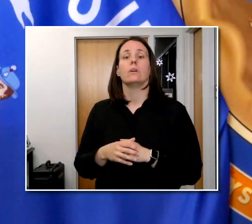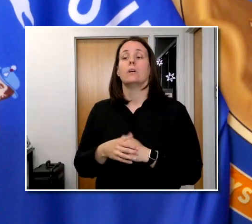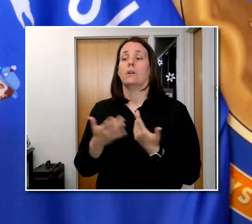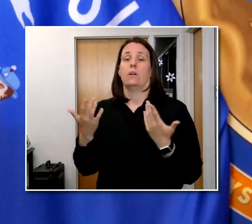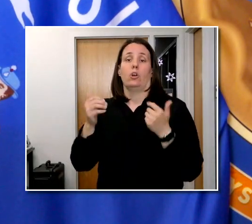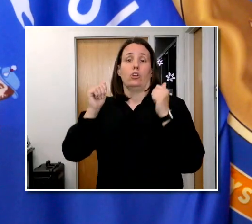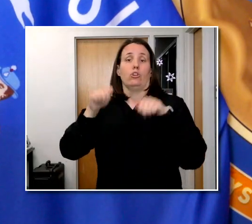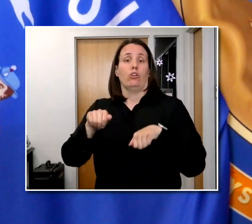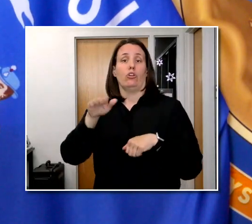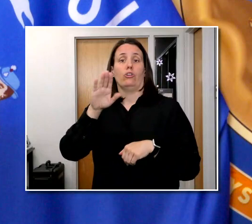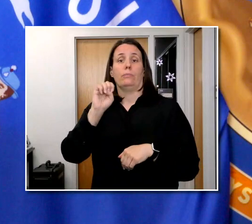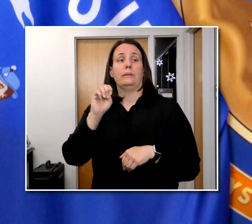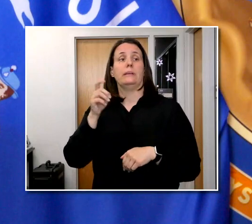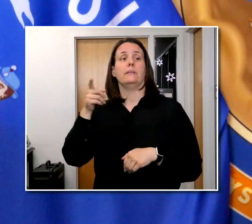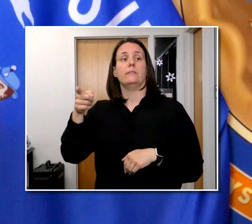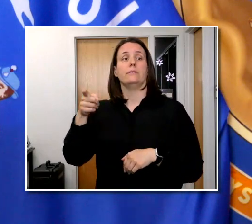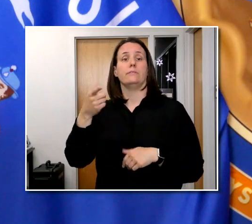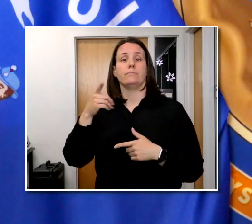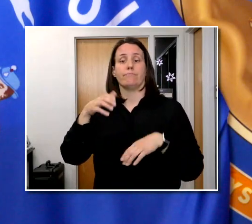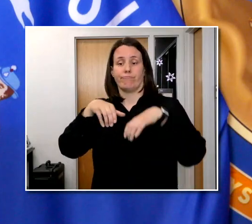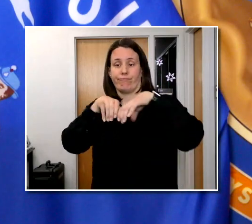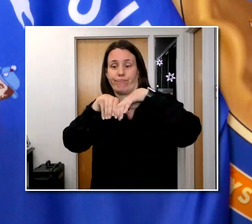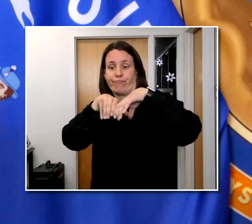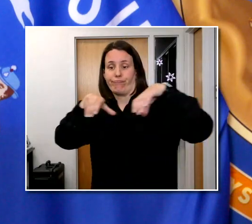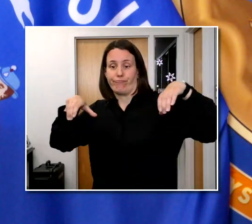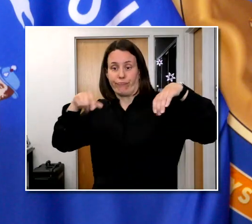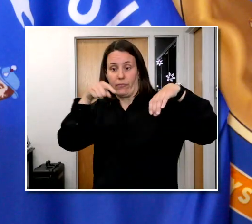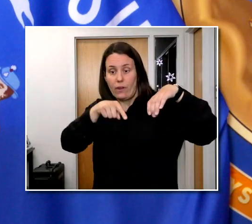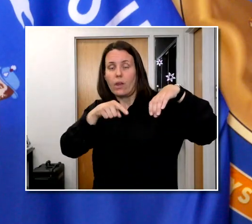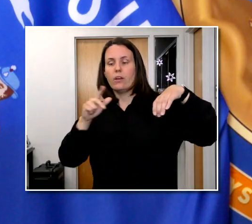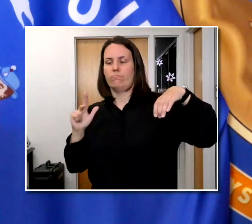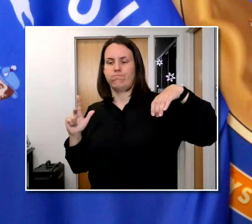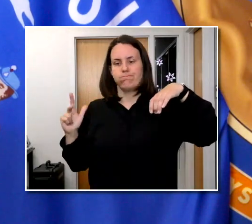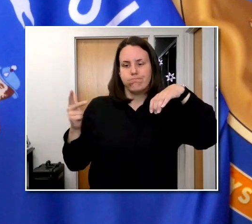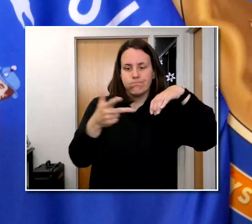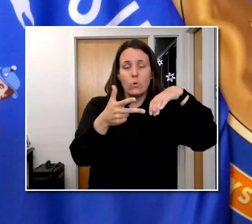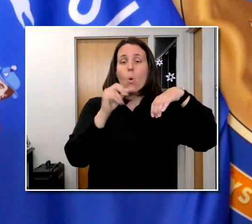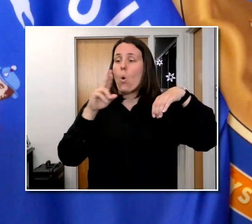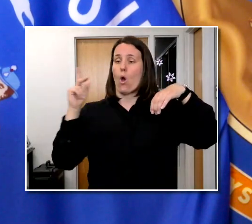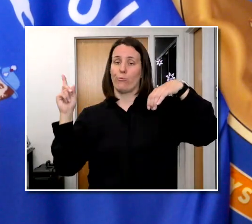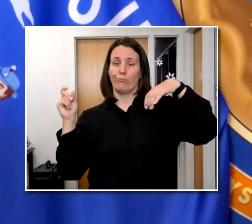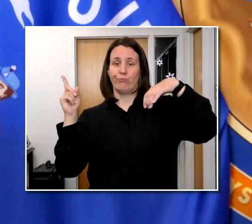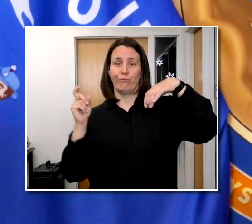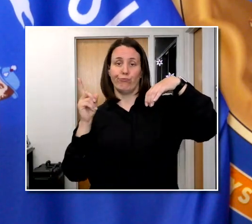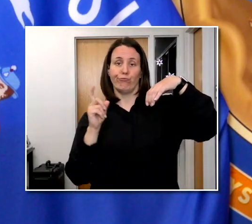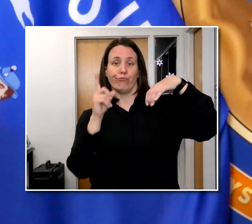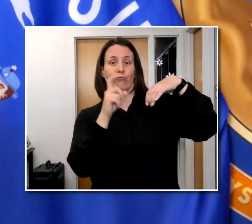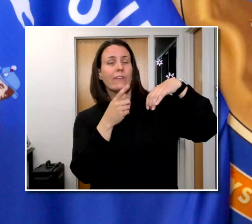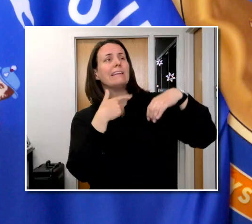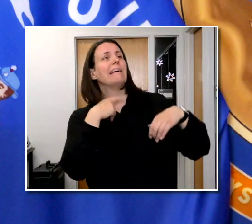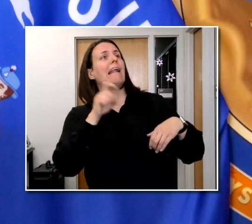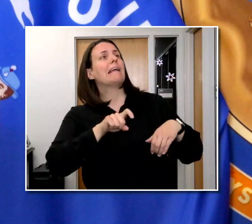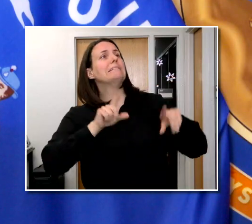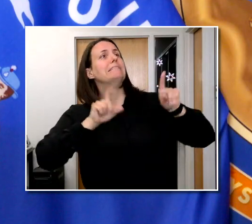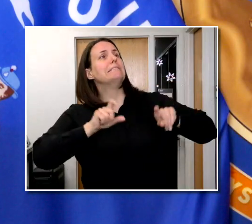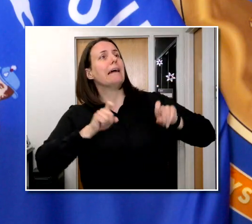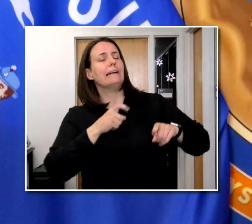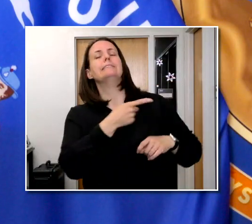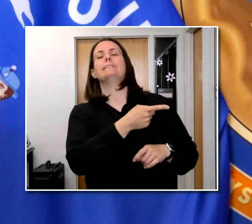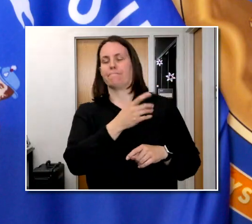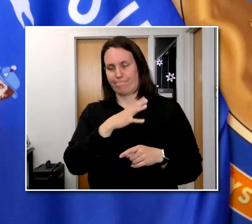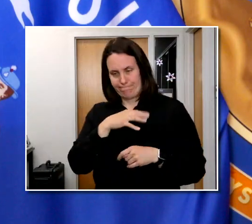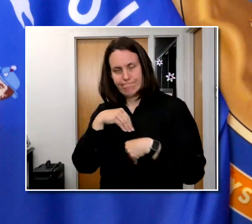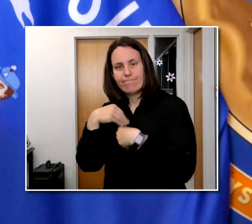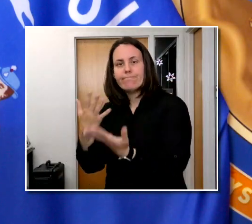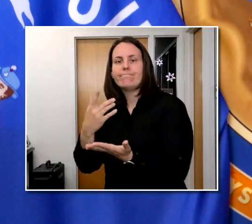opening hours and get testing. And we've had great numbers. Originally, when we first started this, the template that I mentioned in the last question that we